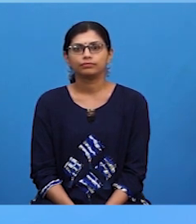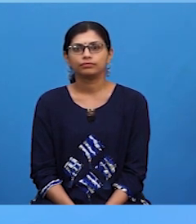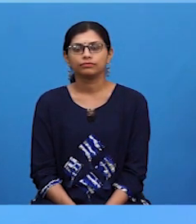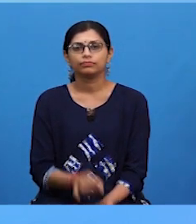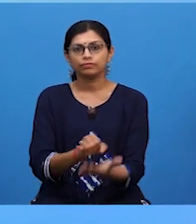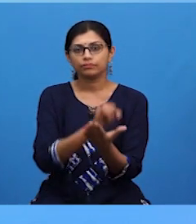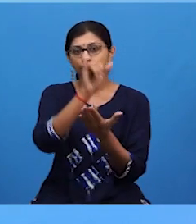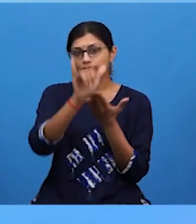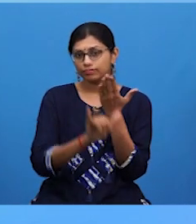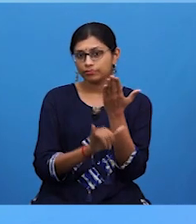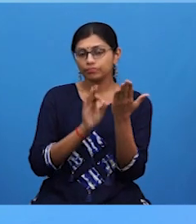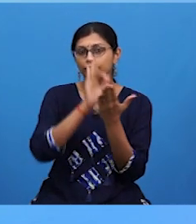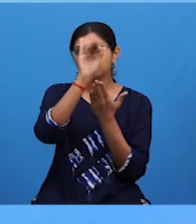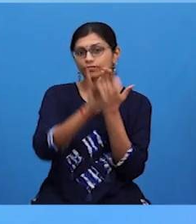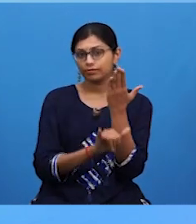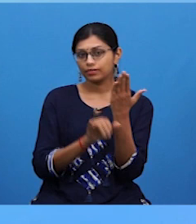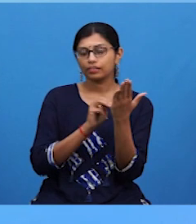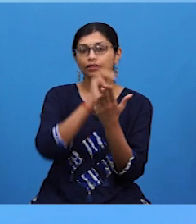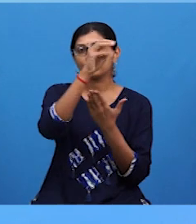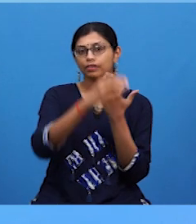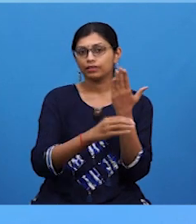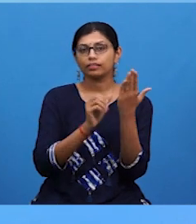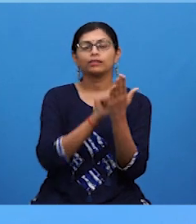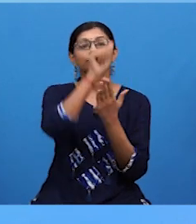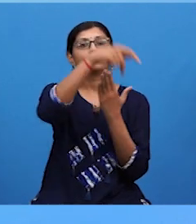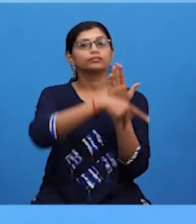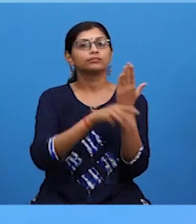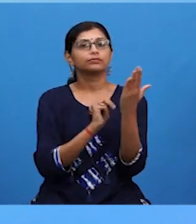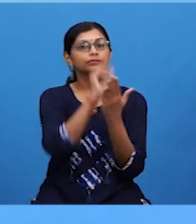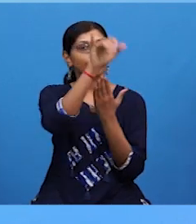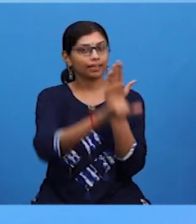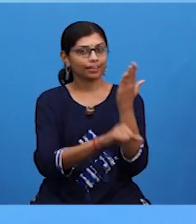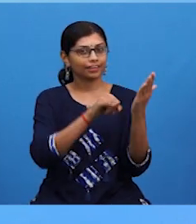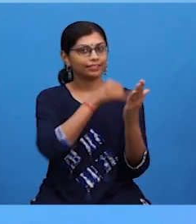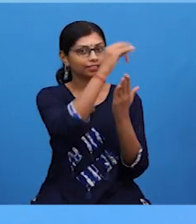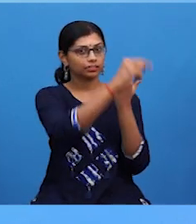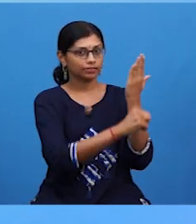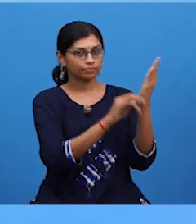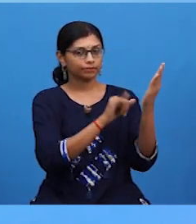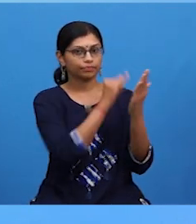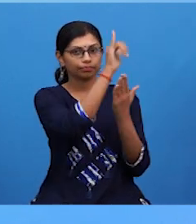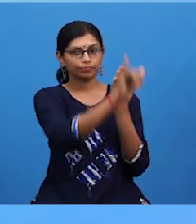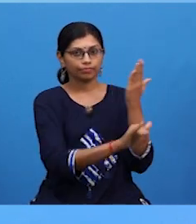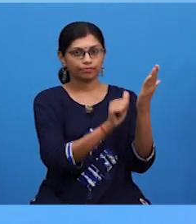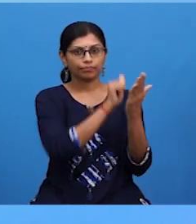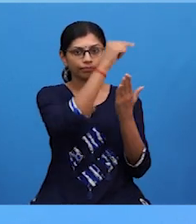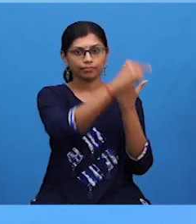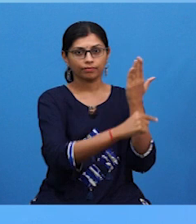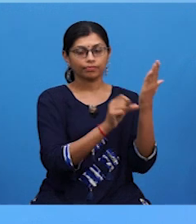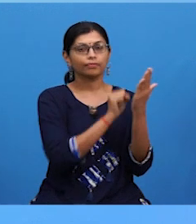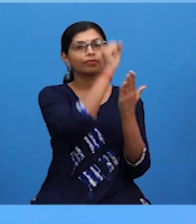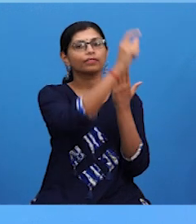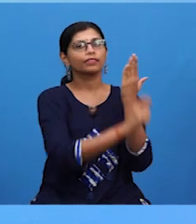January, February, March and April, May and June, July and August, September,